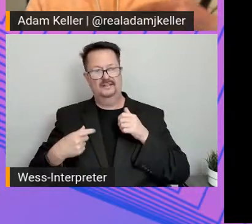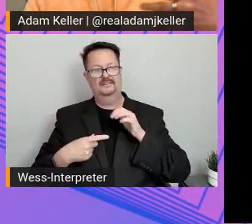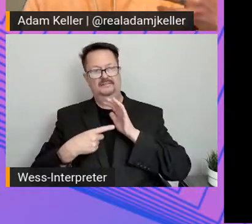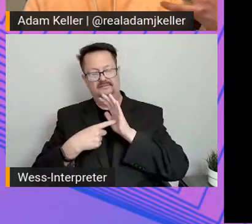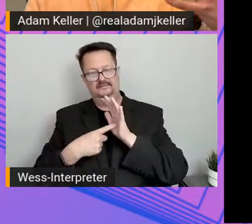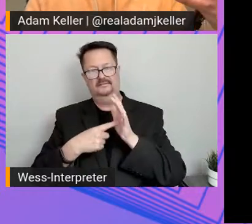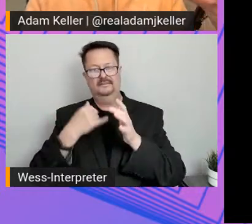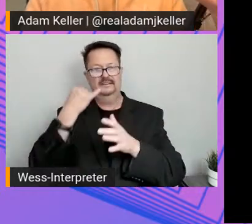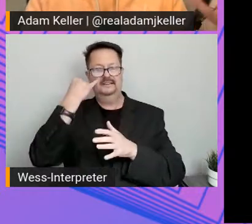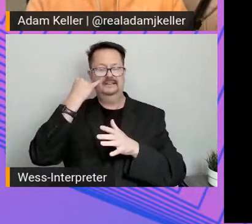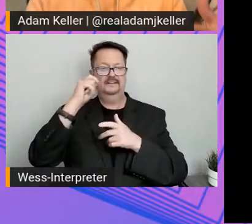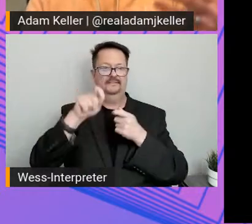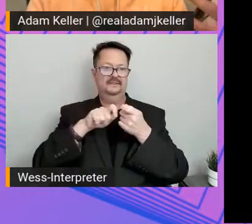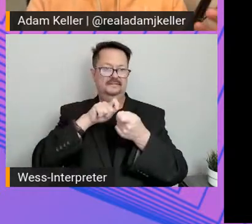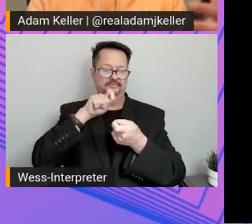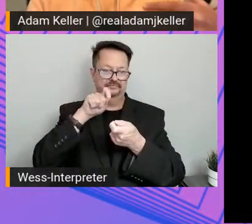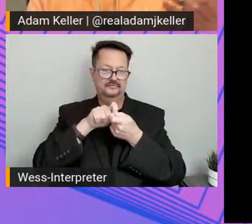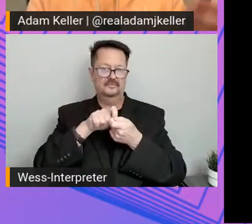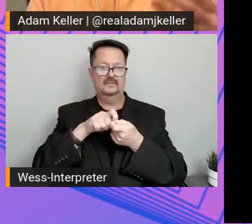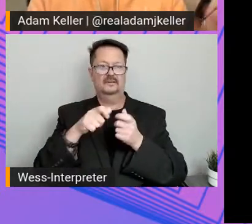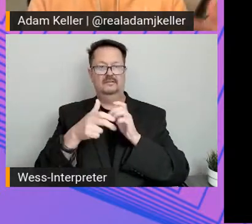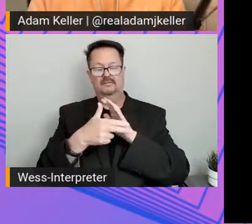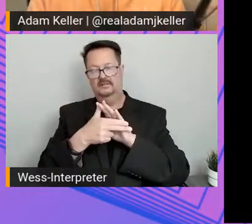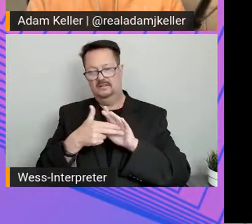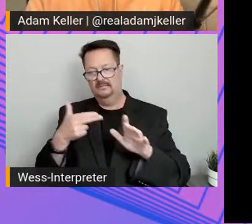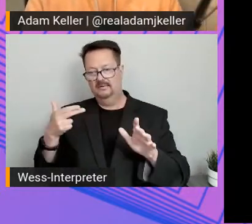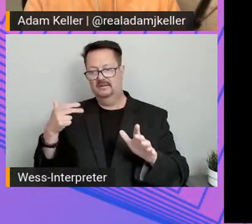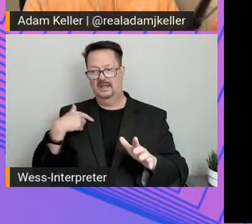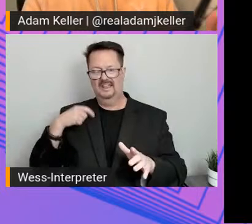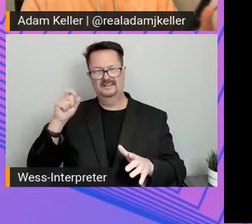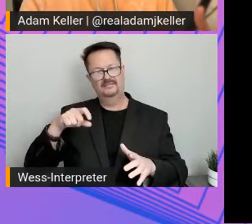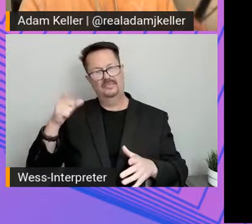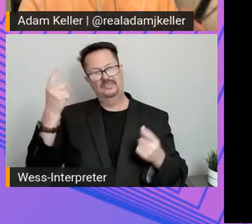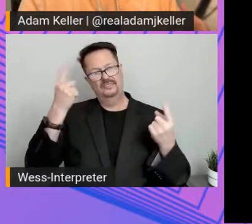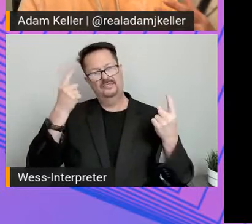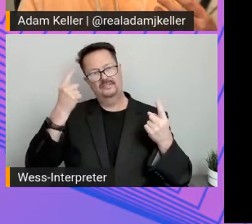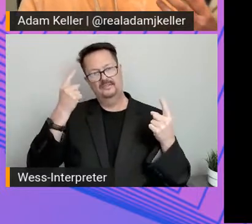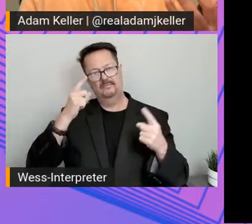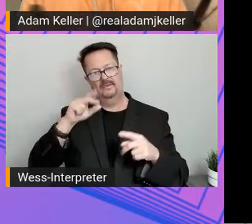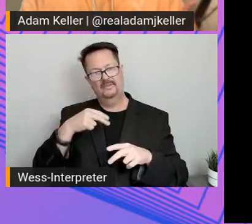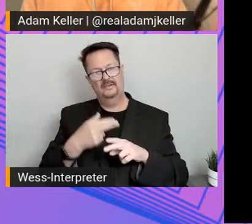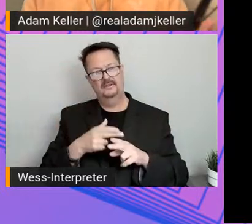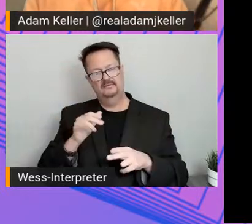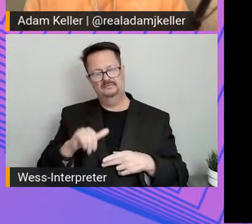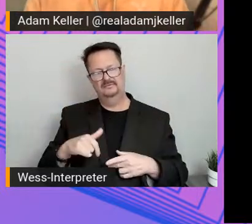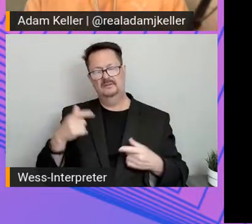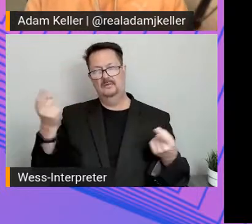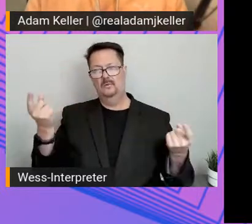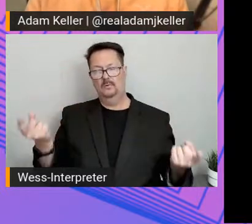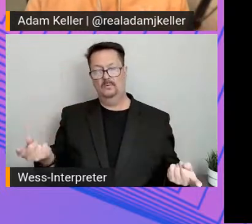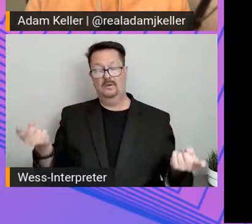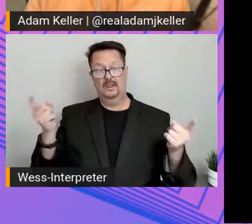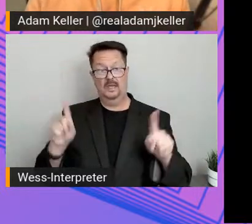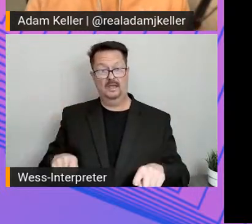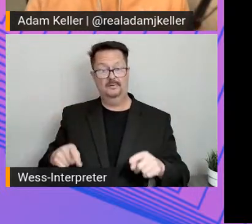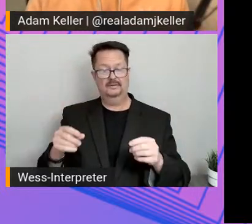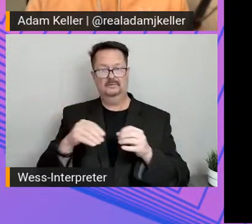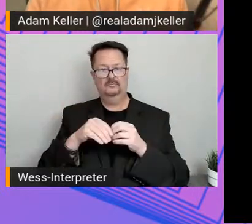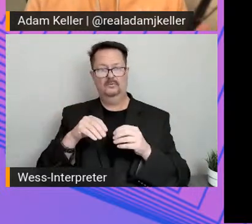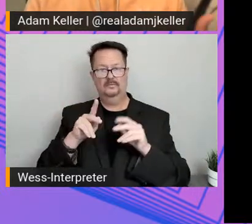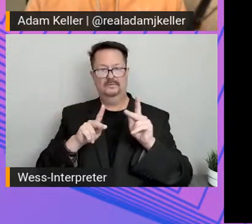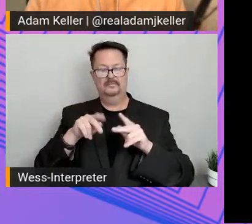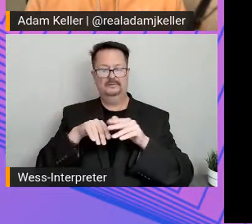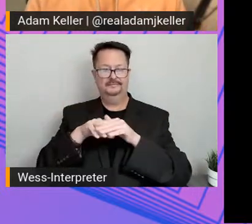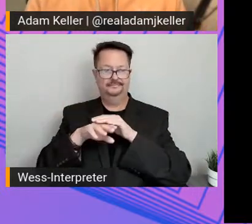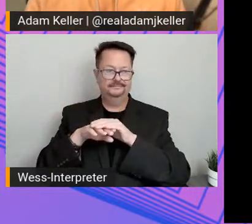port, if we need a load balancer, all these things, I need to start thinking about that. But then what happens as more people start to access my container